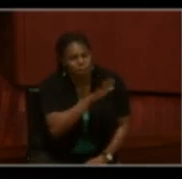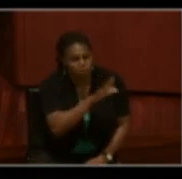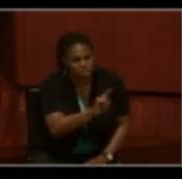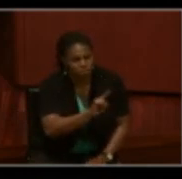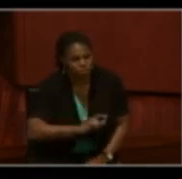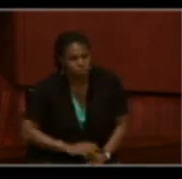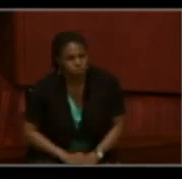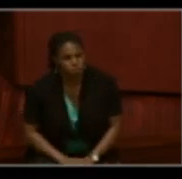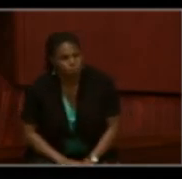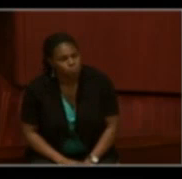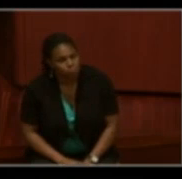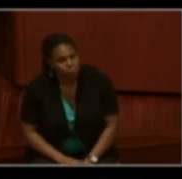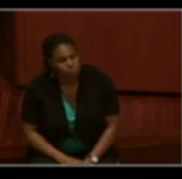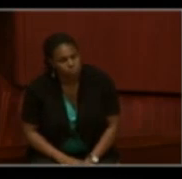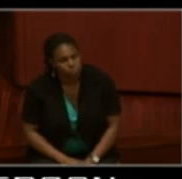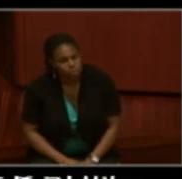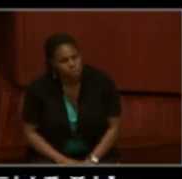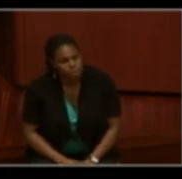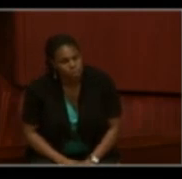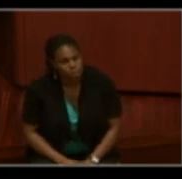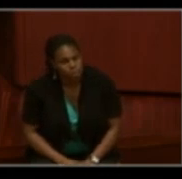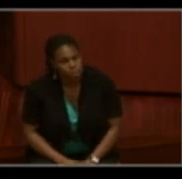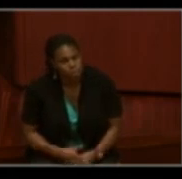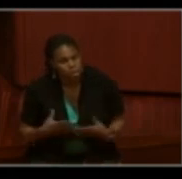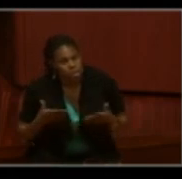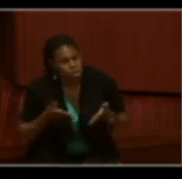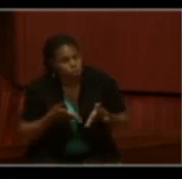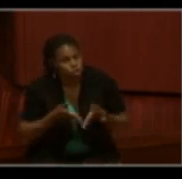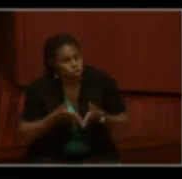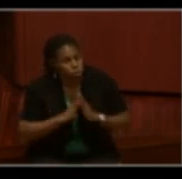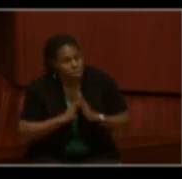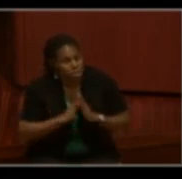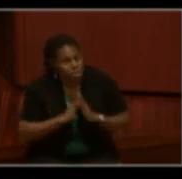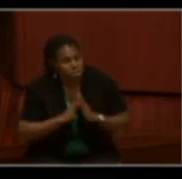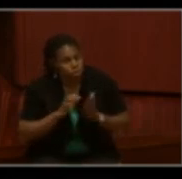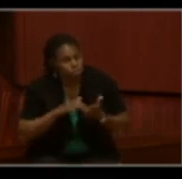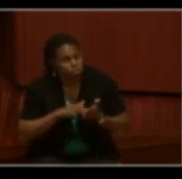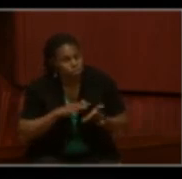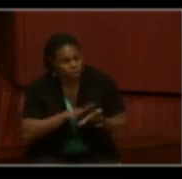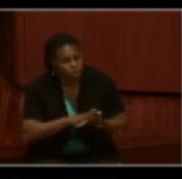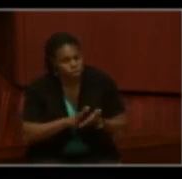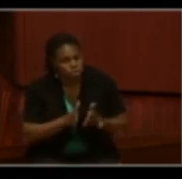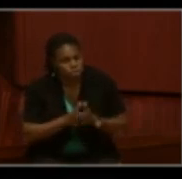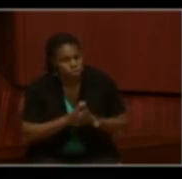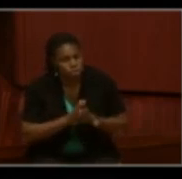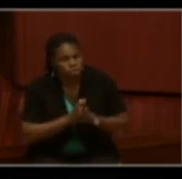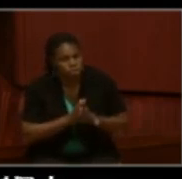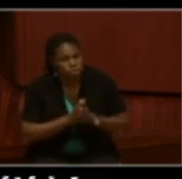1951. So the next portion, health request records. Now this is the part